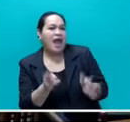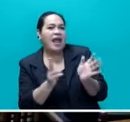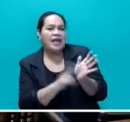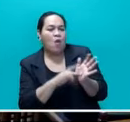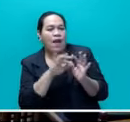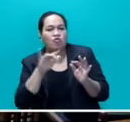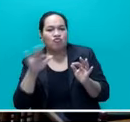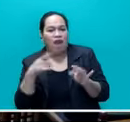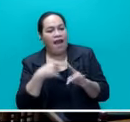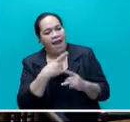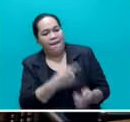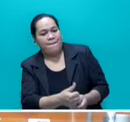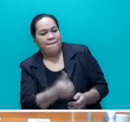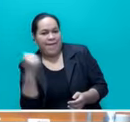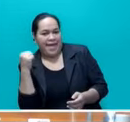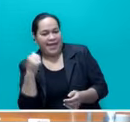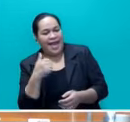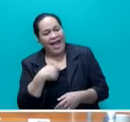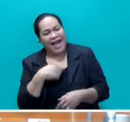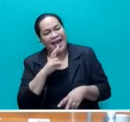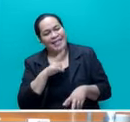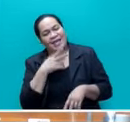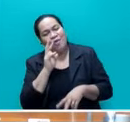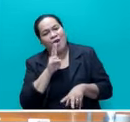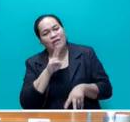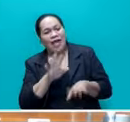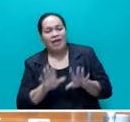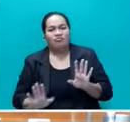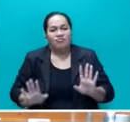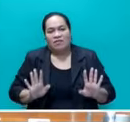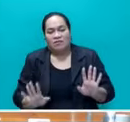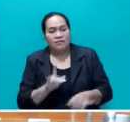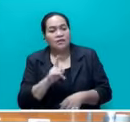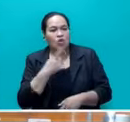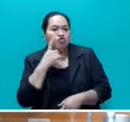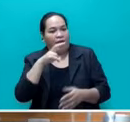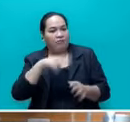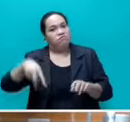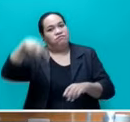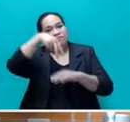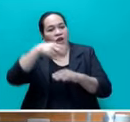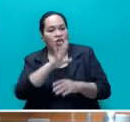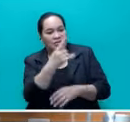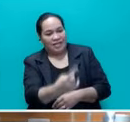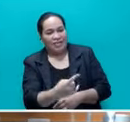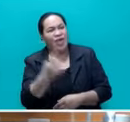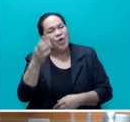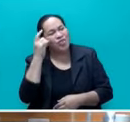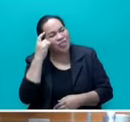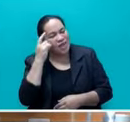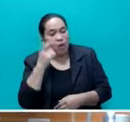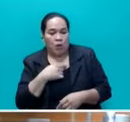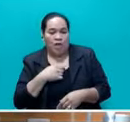Parliament. And frankly, I think he's really elevating himself because he thinks that we all sat around and wanted